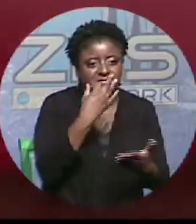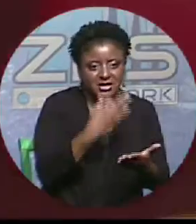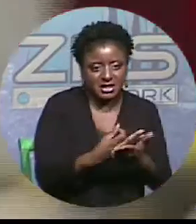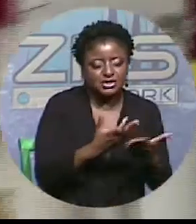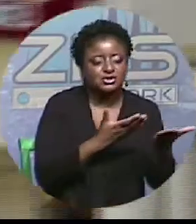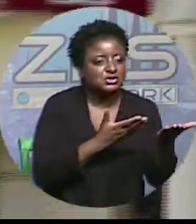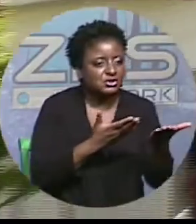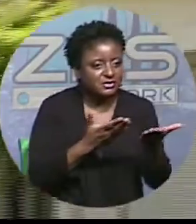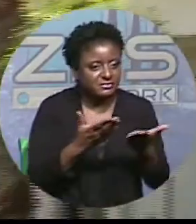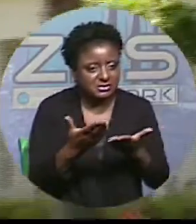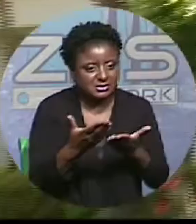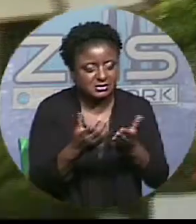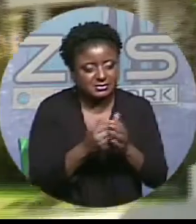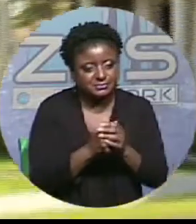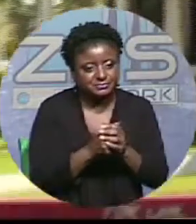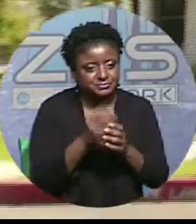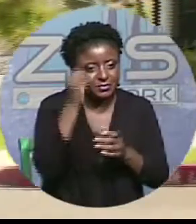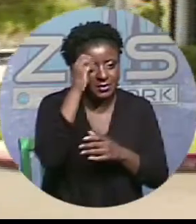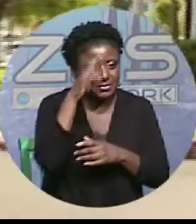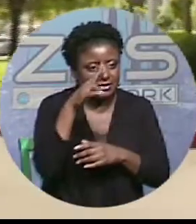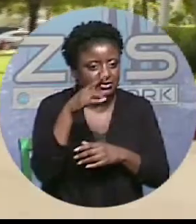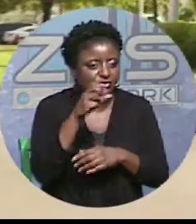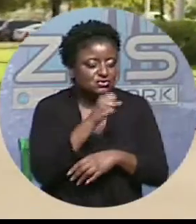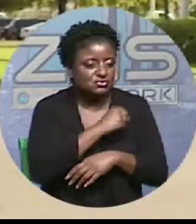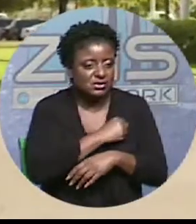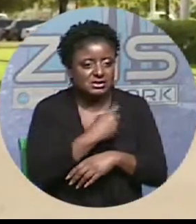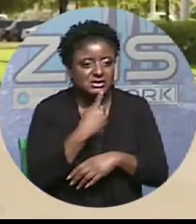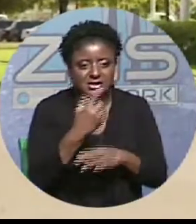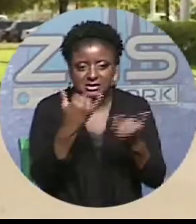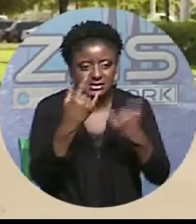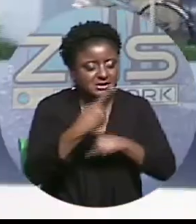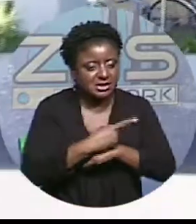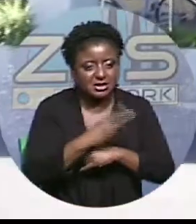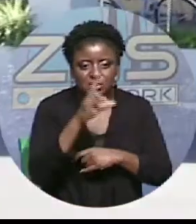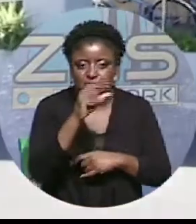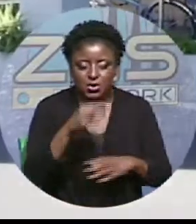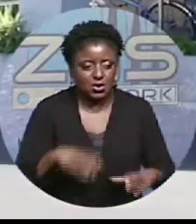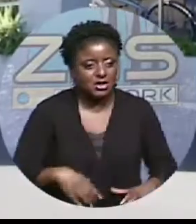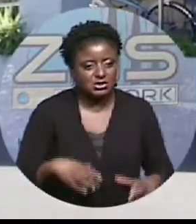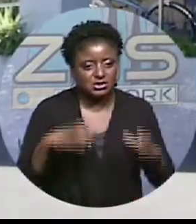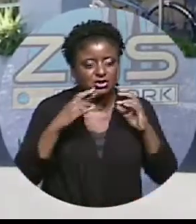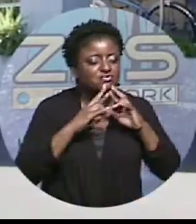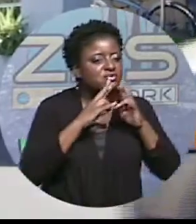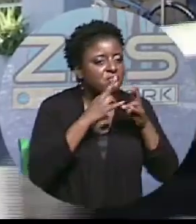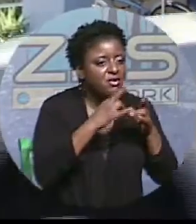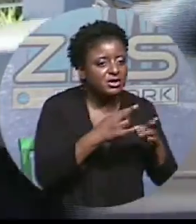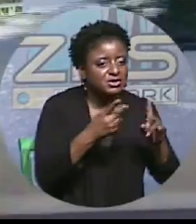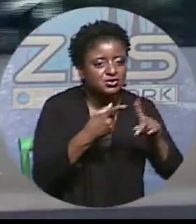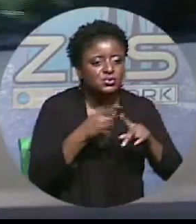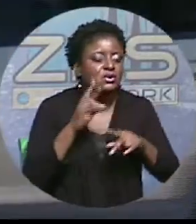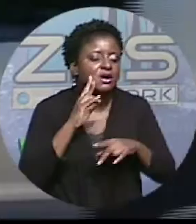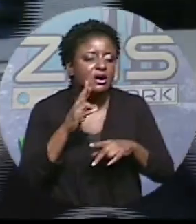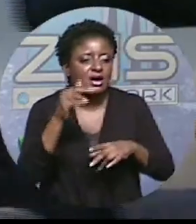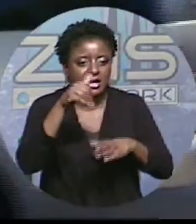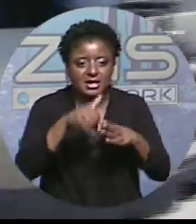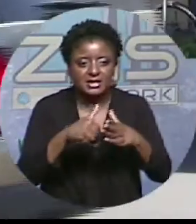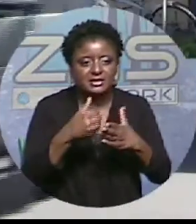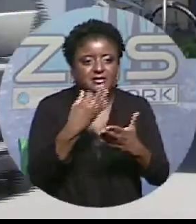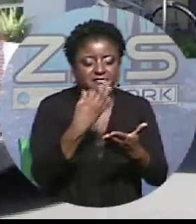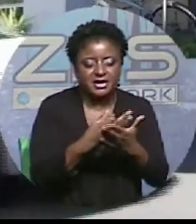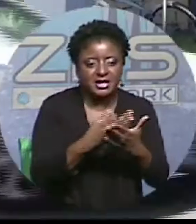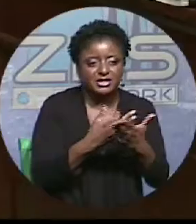confidentiality. Minister Strachan says to date there has been no concern reported to her related to this issue from professionals in the sector regarding breach